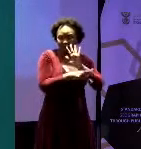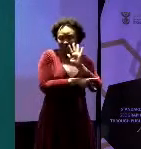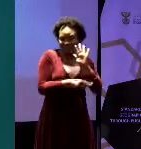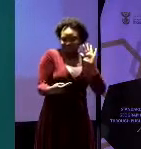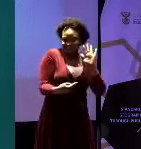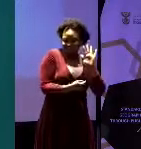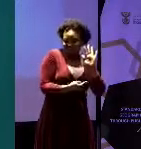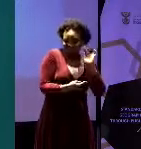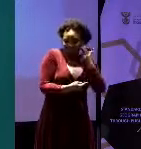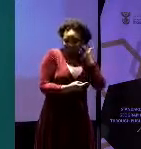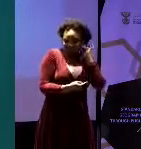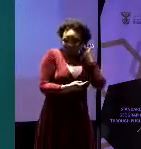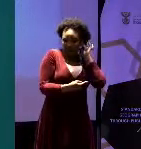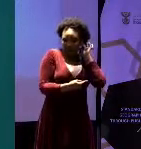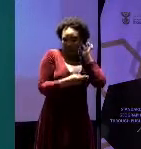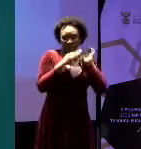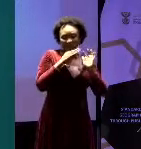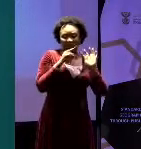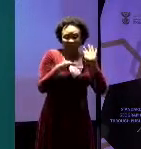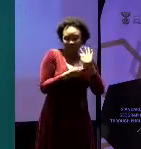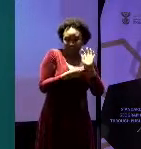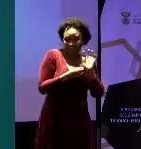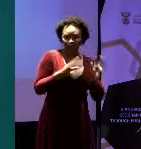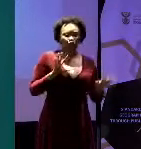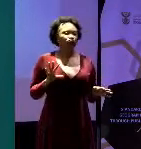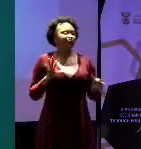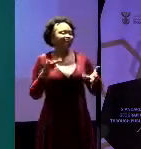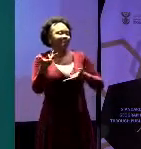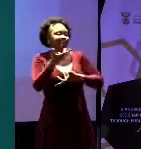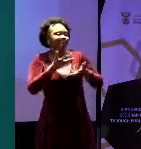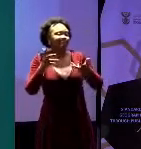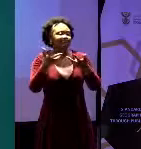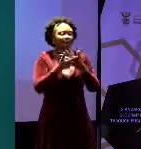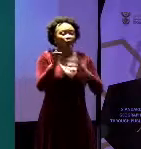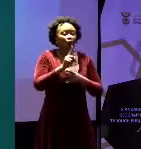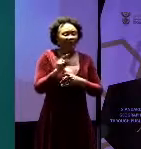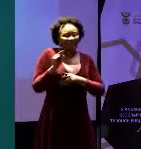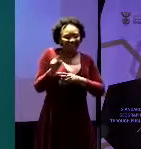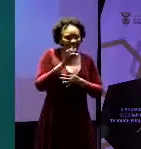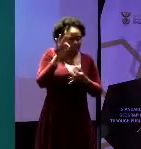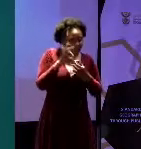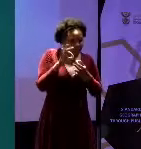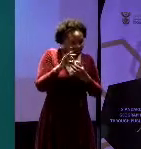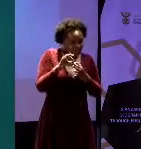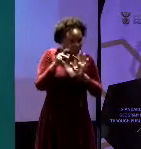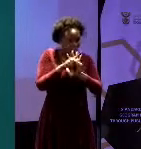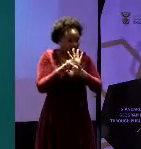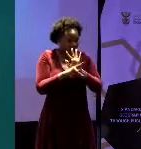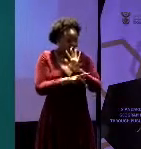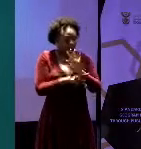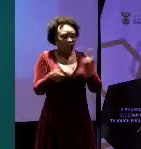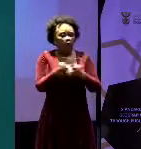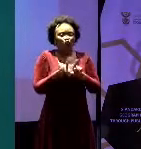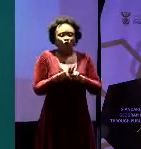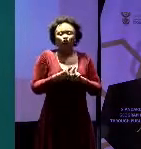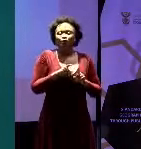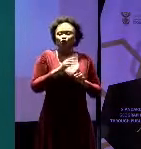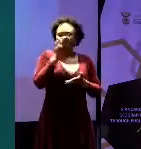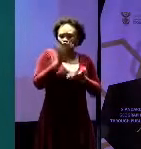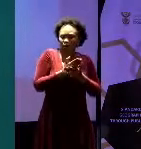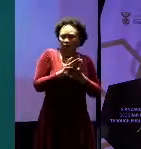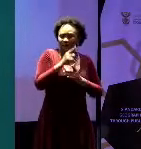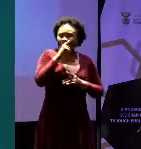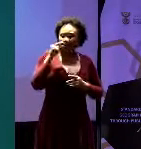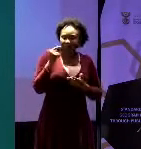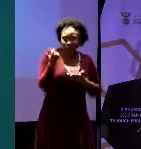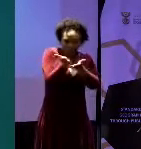this talks to that particular policy, and to ensure offensive names are collected and standardized,